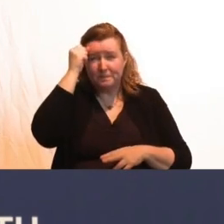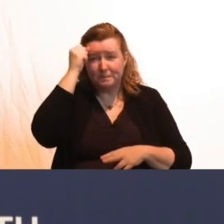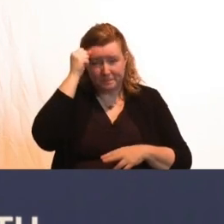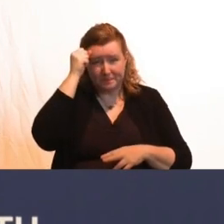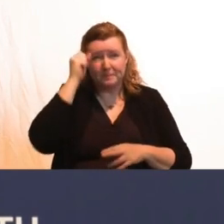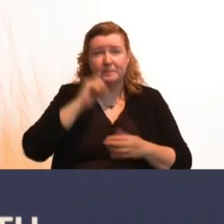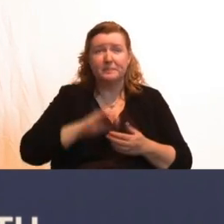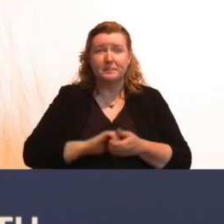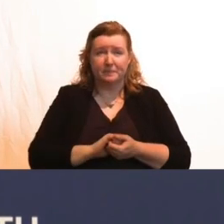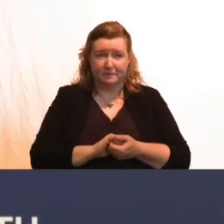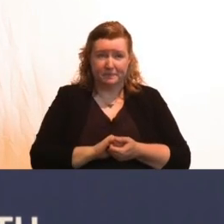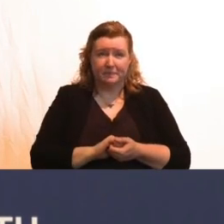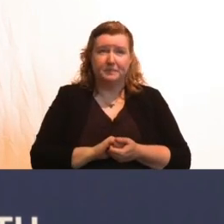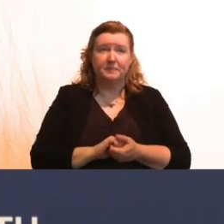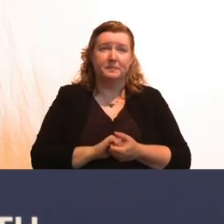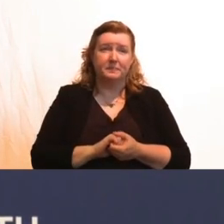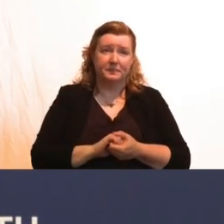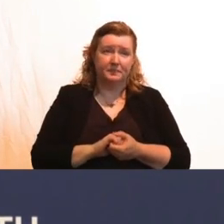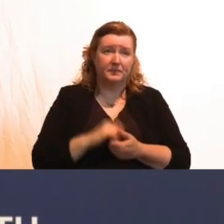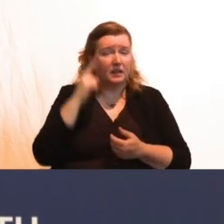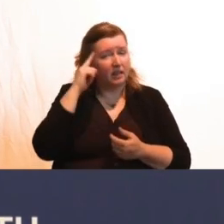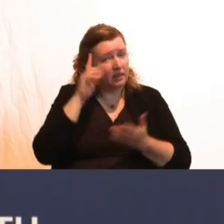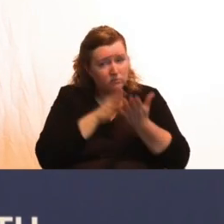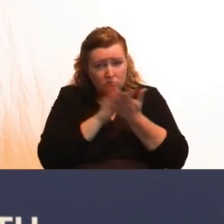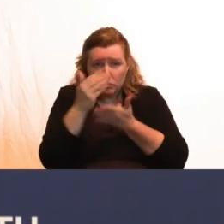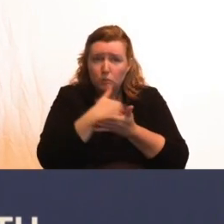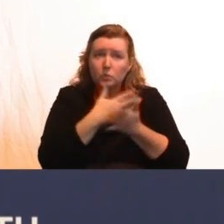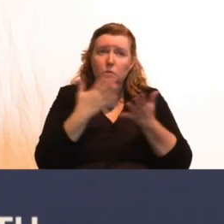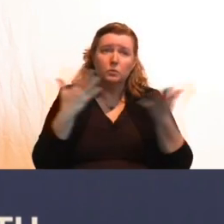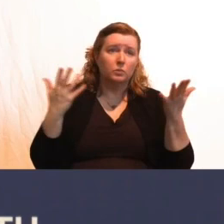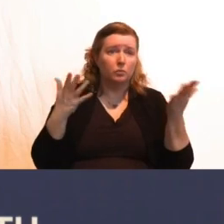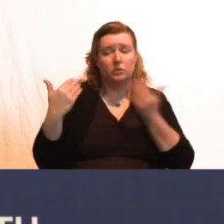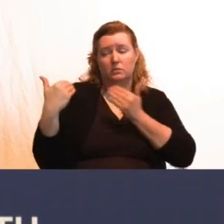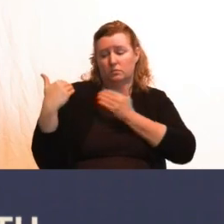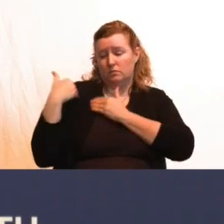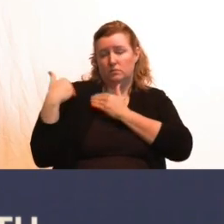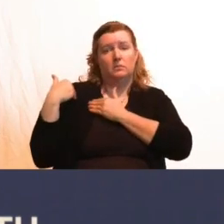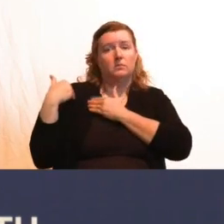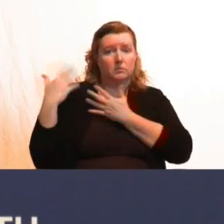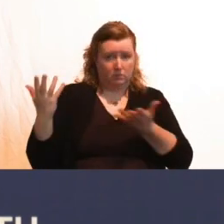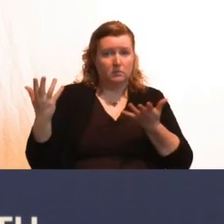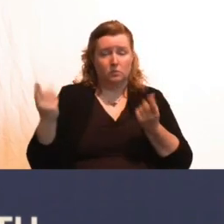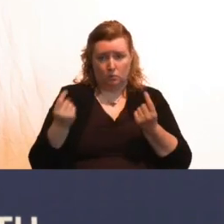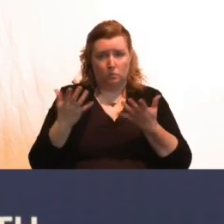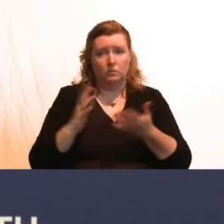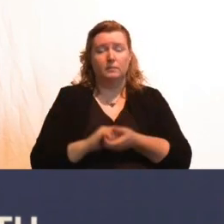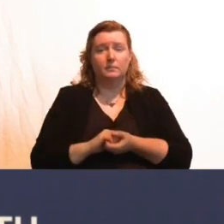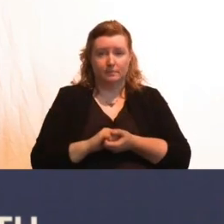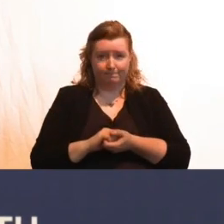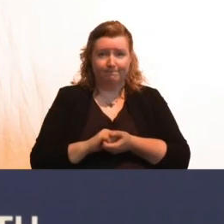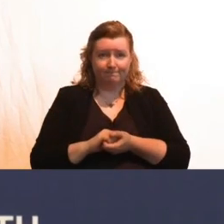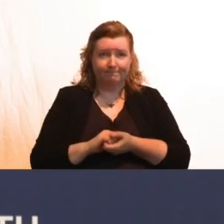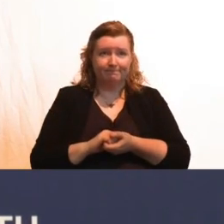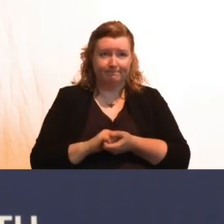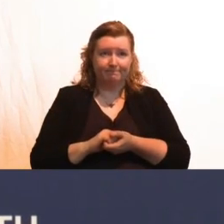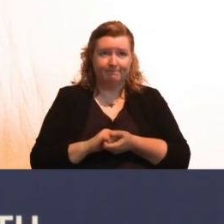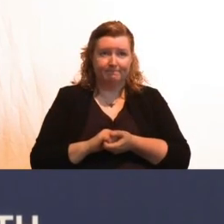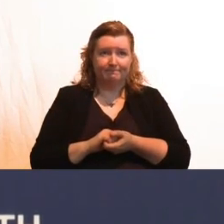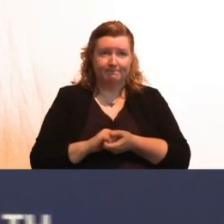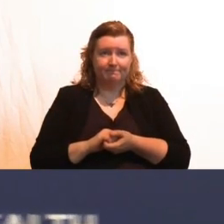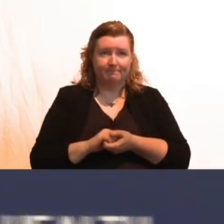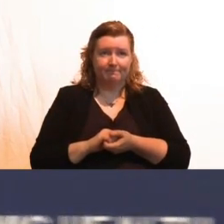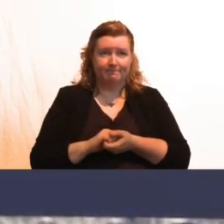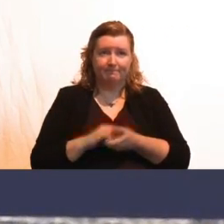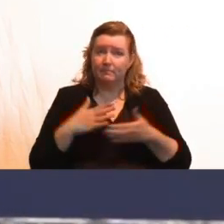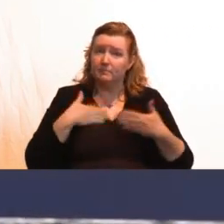would be even a more acute recommendation for folks who are immunocompromised in those settings in particular. Judy? Yeah,